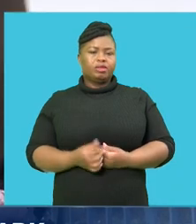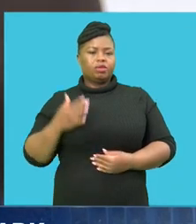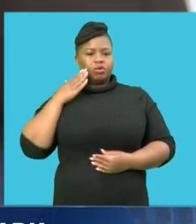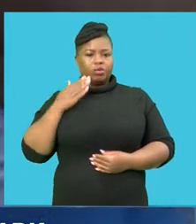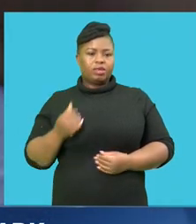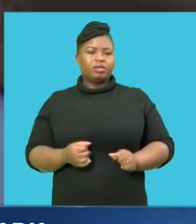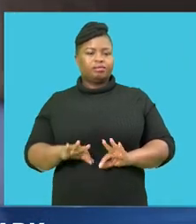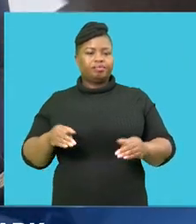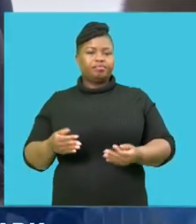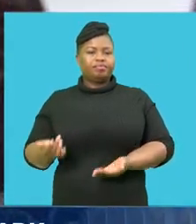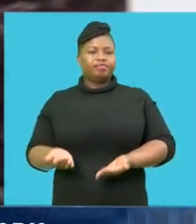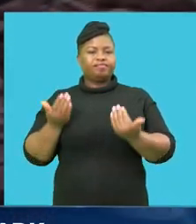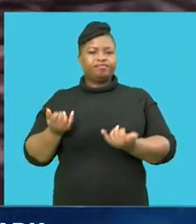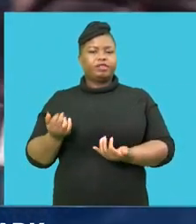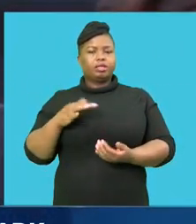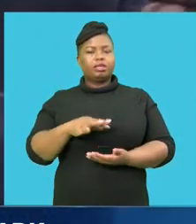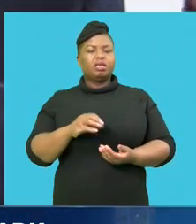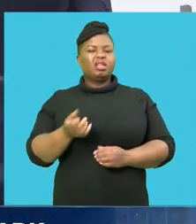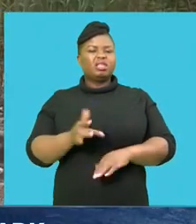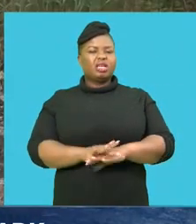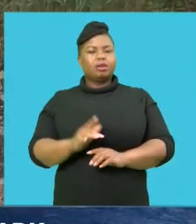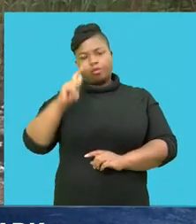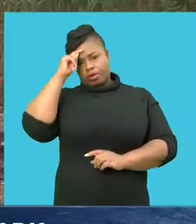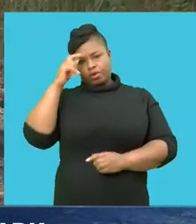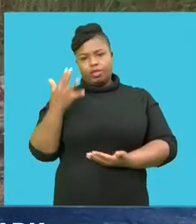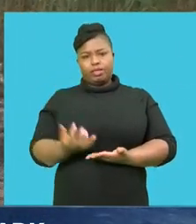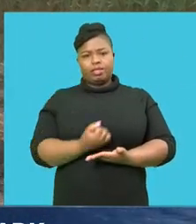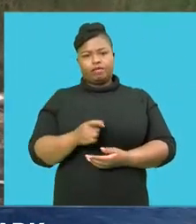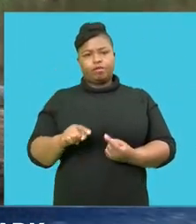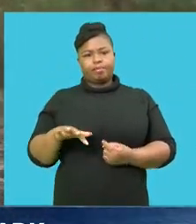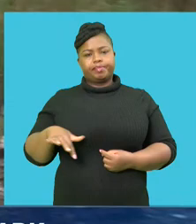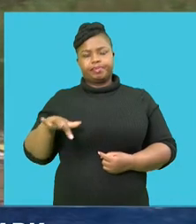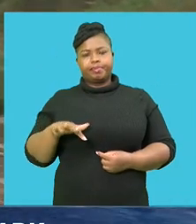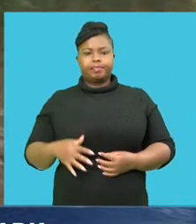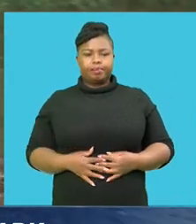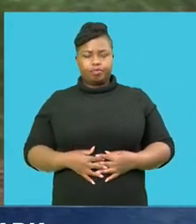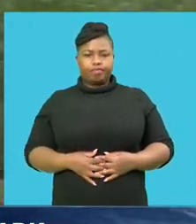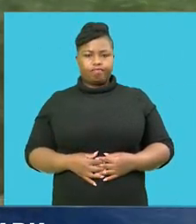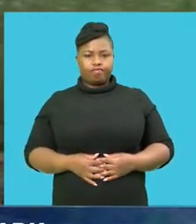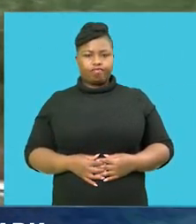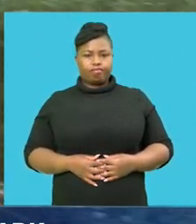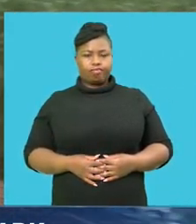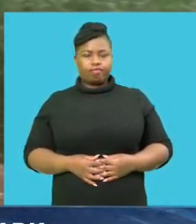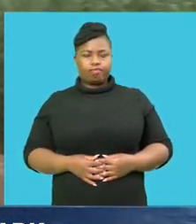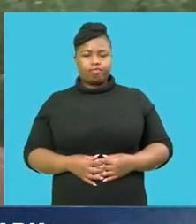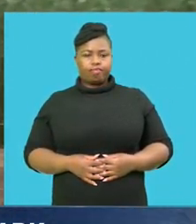kukhishwa isidumbu kwisitamkoko. Ezindabeni zeSoweto TV, kinginokulunga Mthembu ngise Freedom Park.